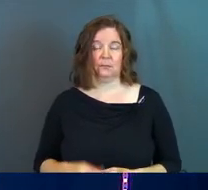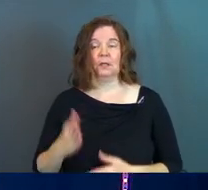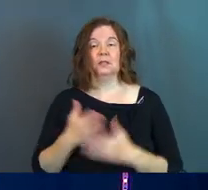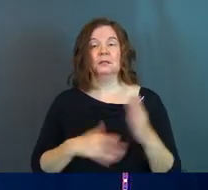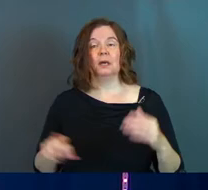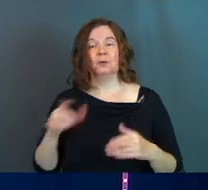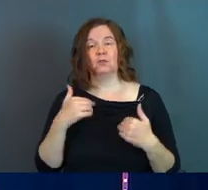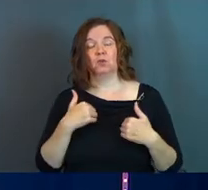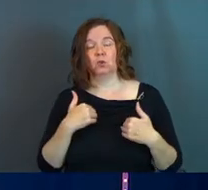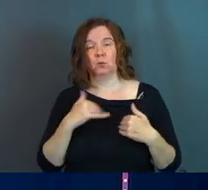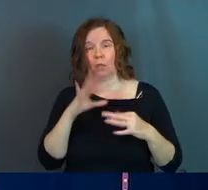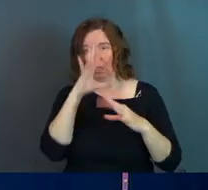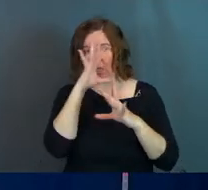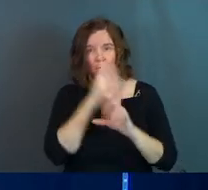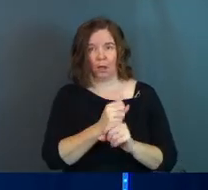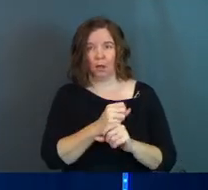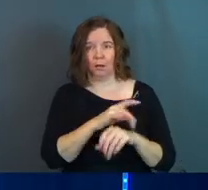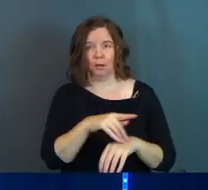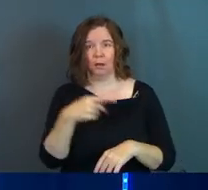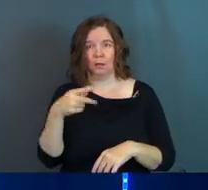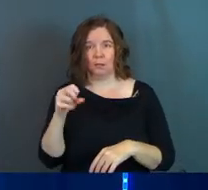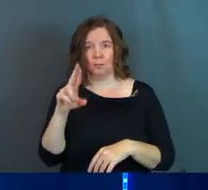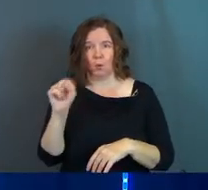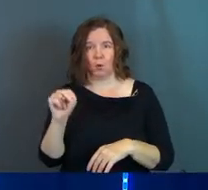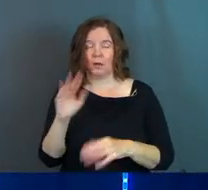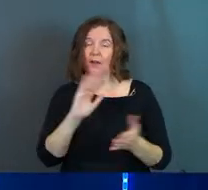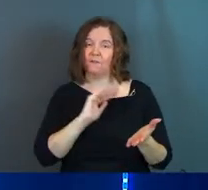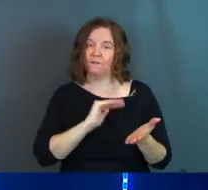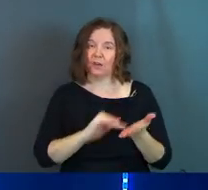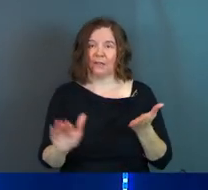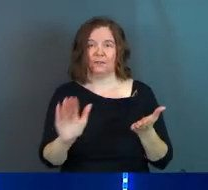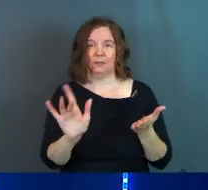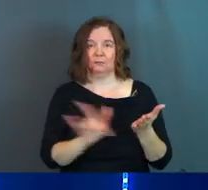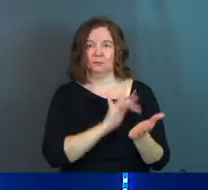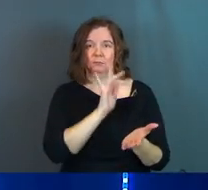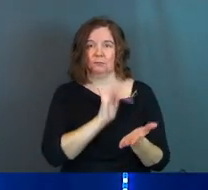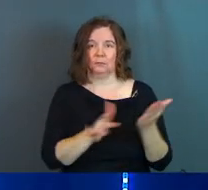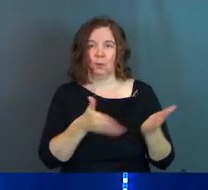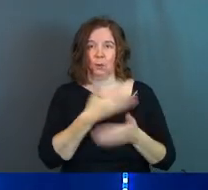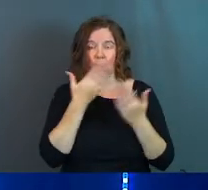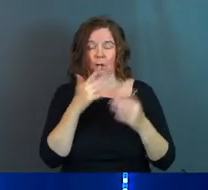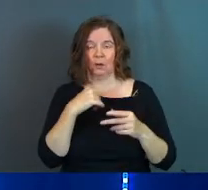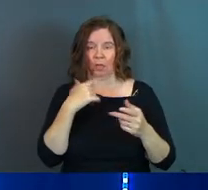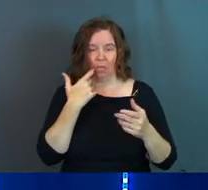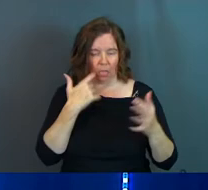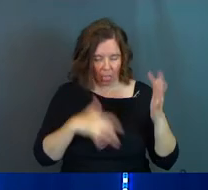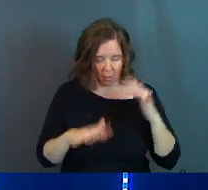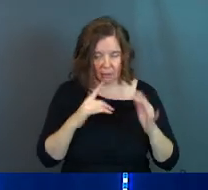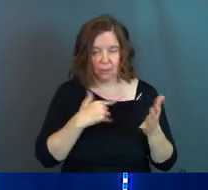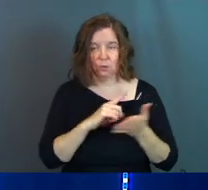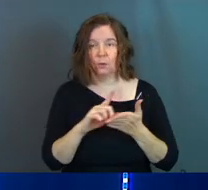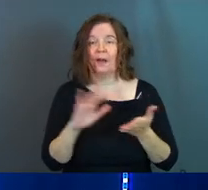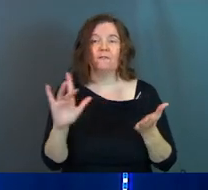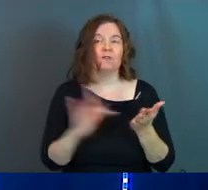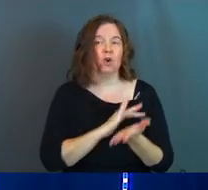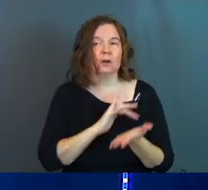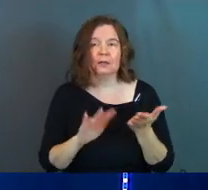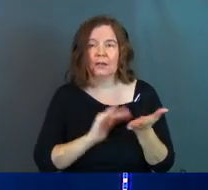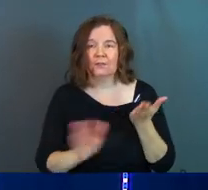Some of you guys got wrapped up in pornography. It's forgiven. Like, but even stumbled this week, Pastor. It's